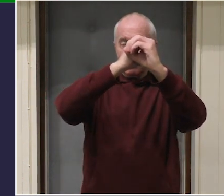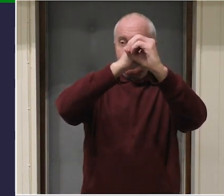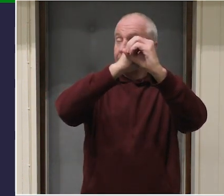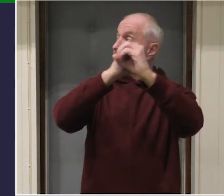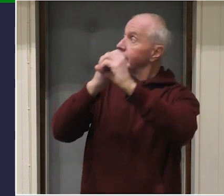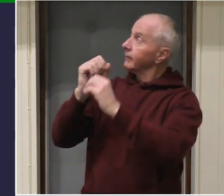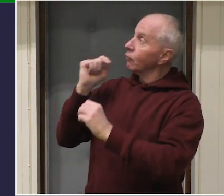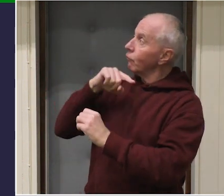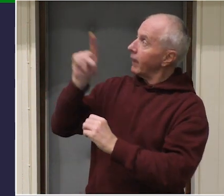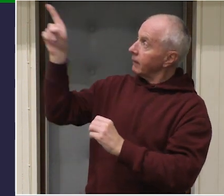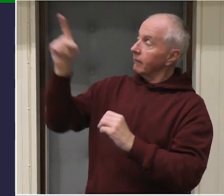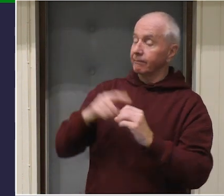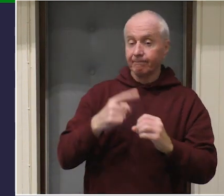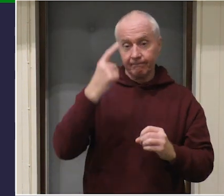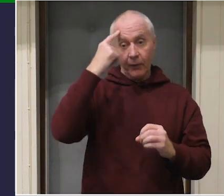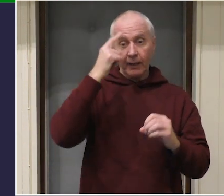points here are what he predicted.